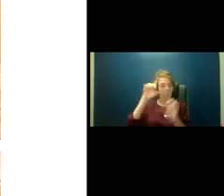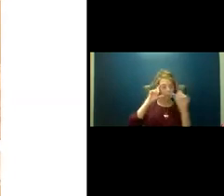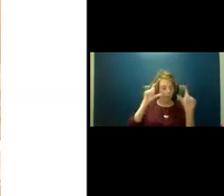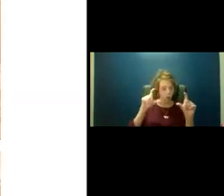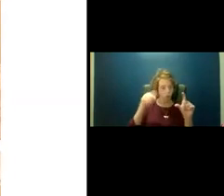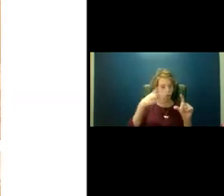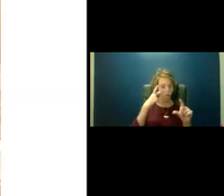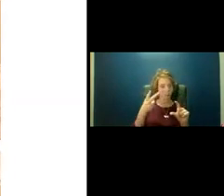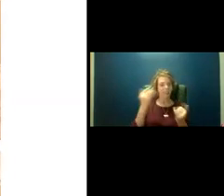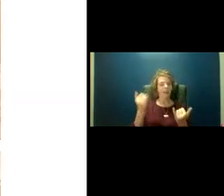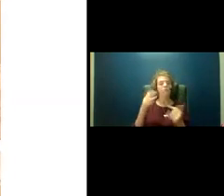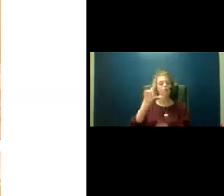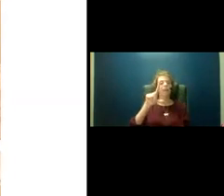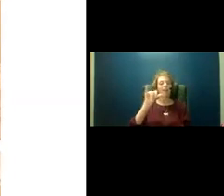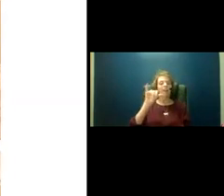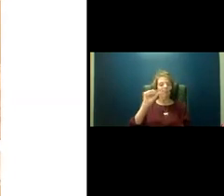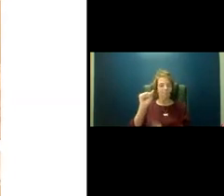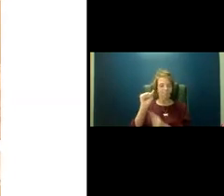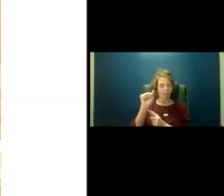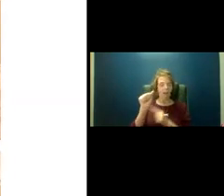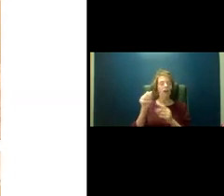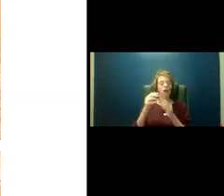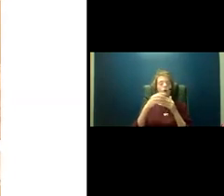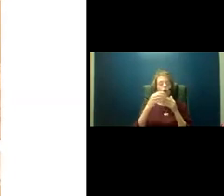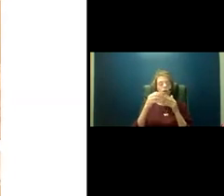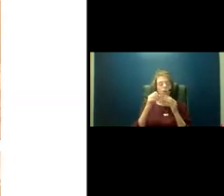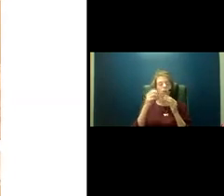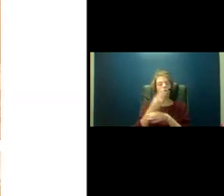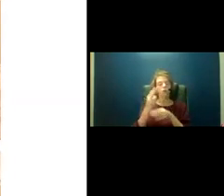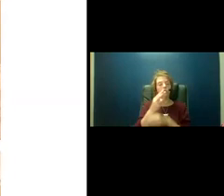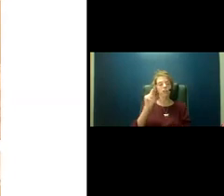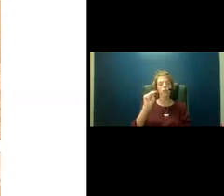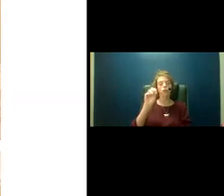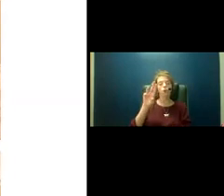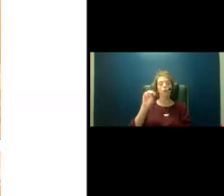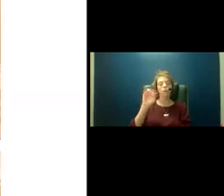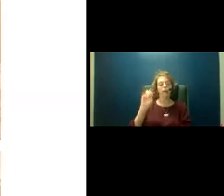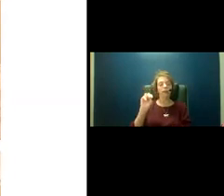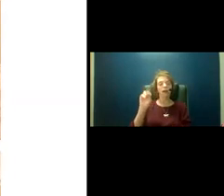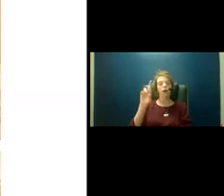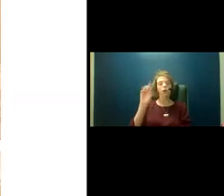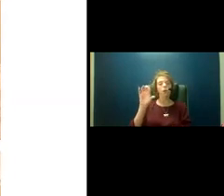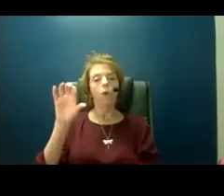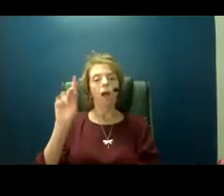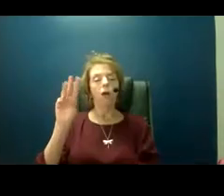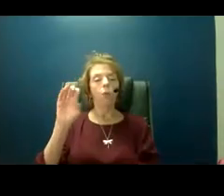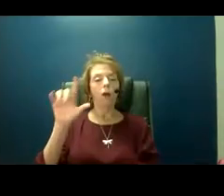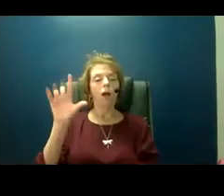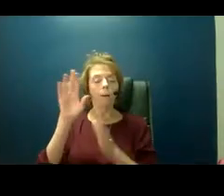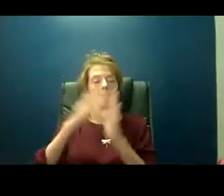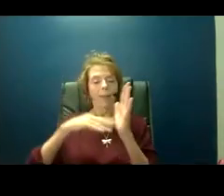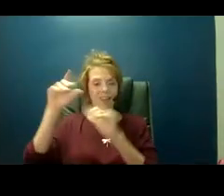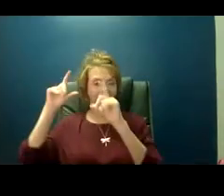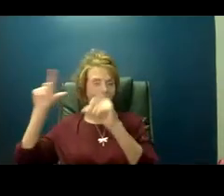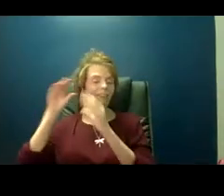running a session on Tableau and using a Norman Rockwell painting. So these teachers are mixed